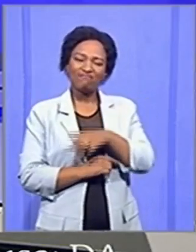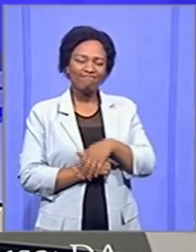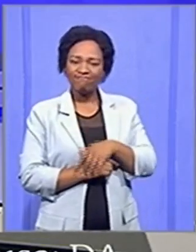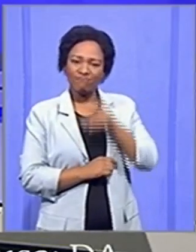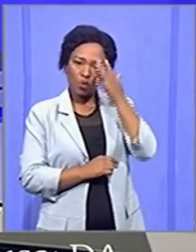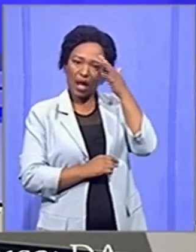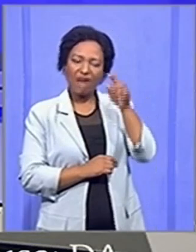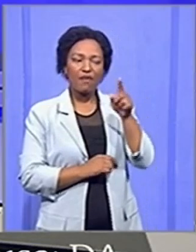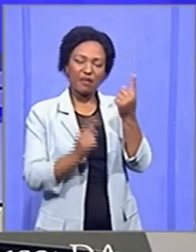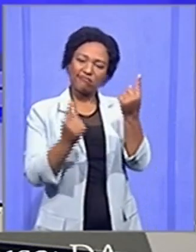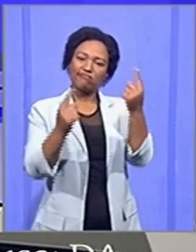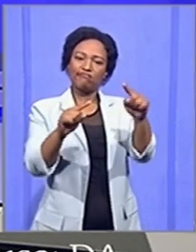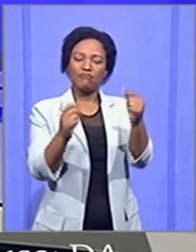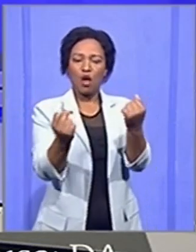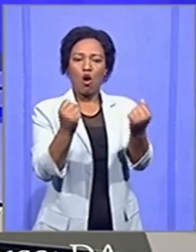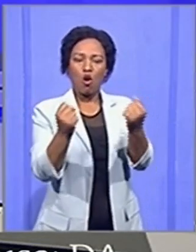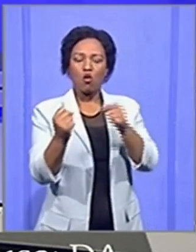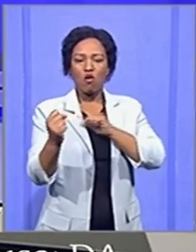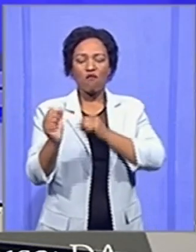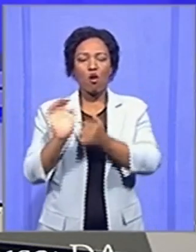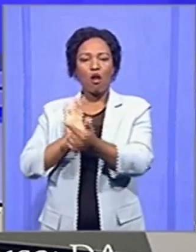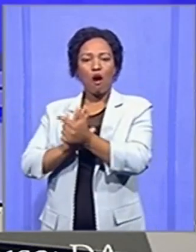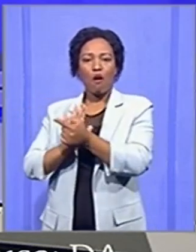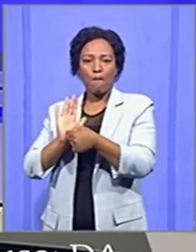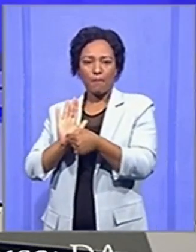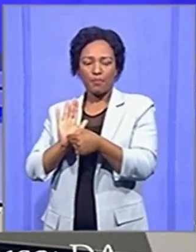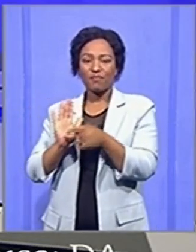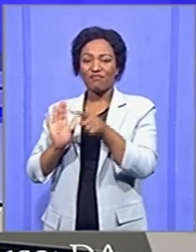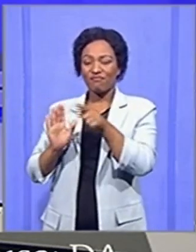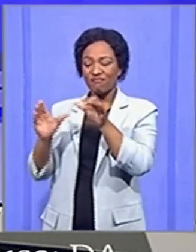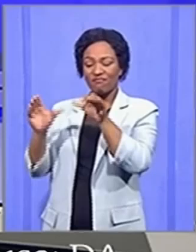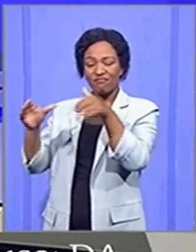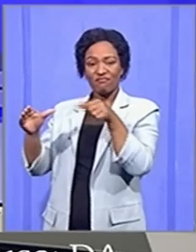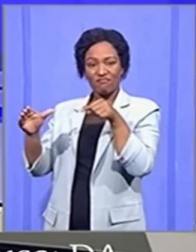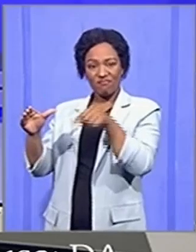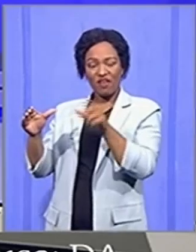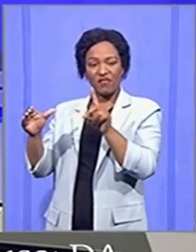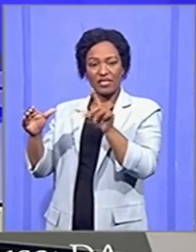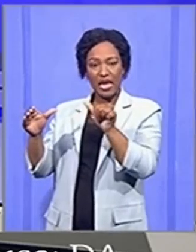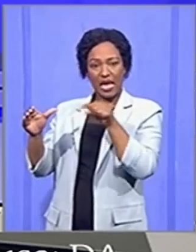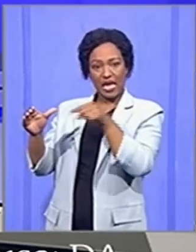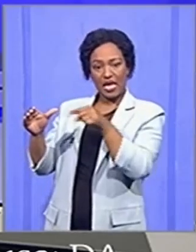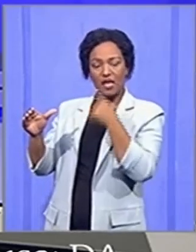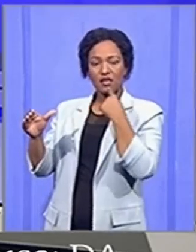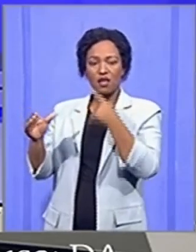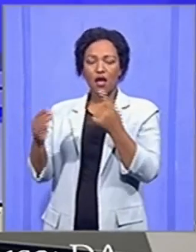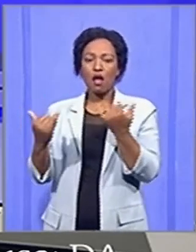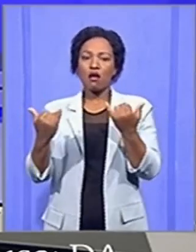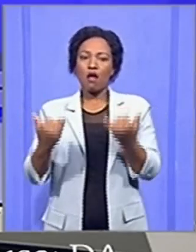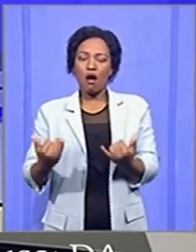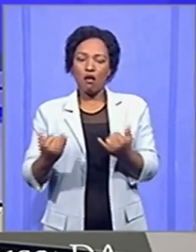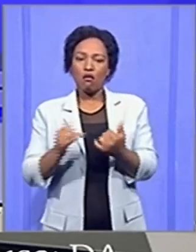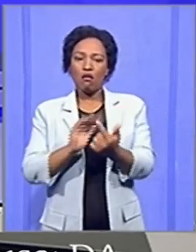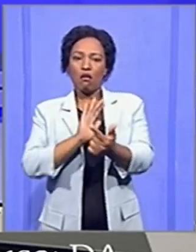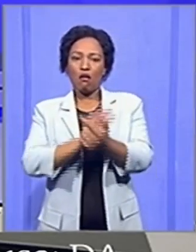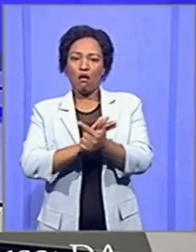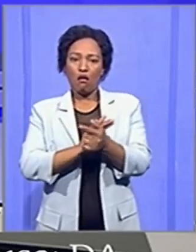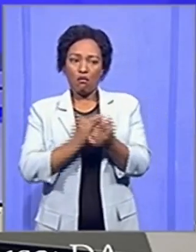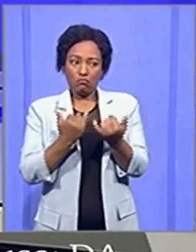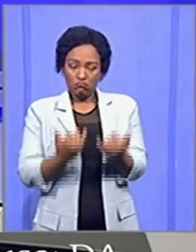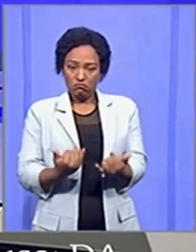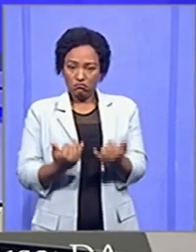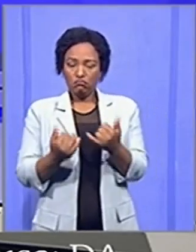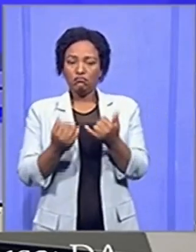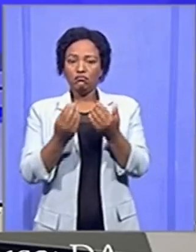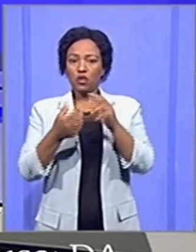kgotlatshekelo malebana le molao ono. Lekoko la re seemo sa molao ono sa ga jaana ga se ne se rarabolola mathata